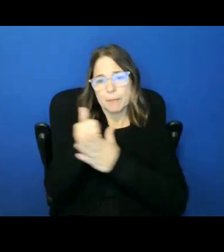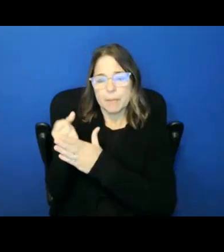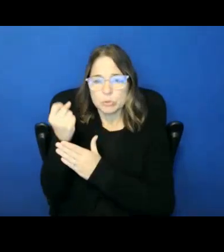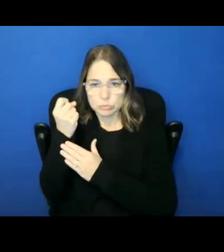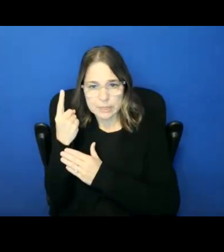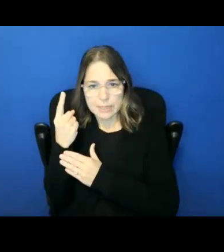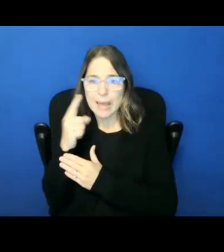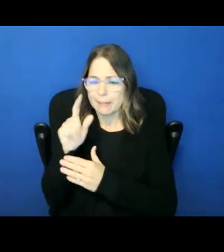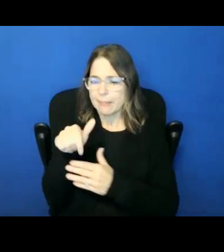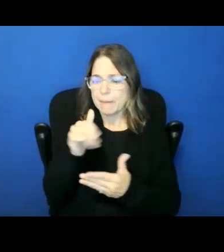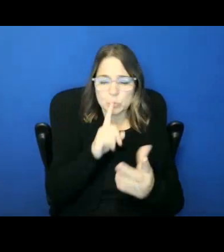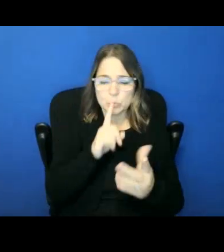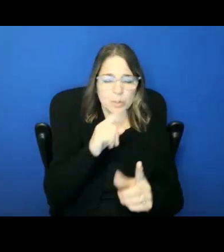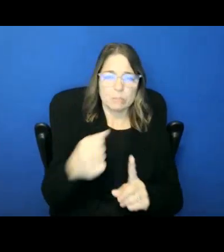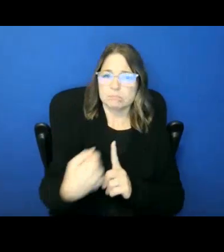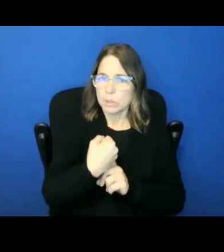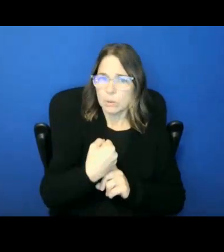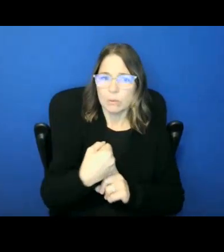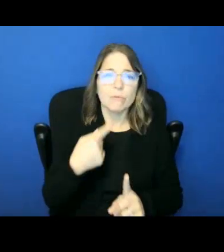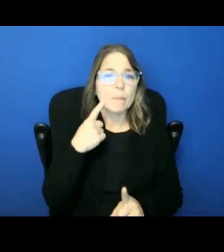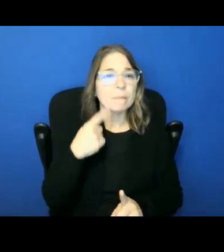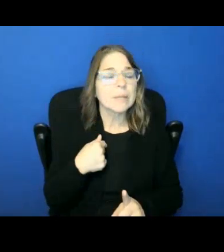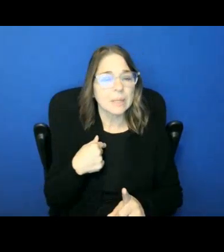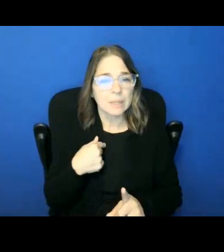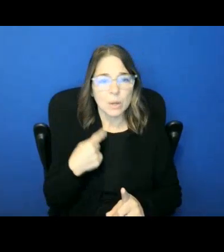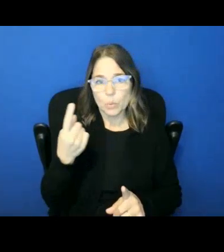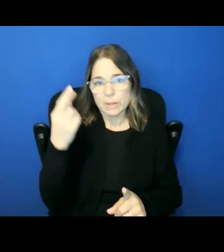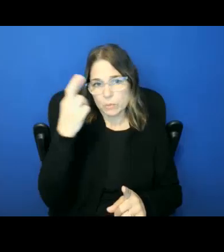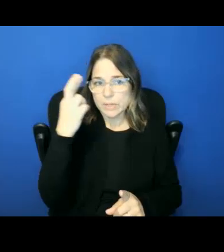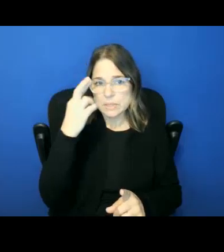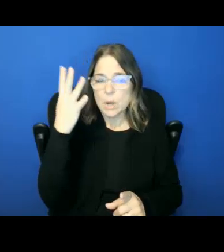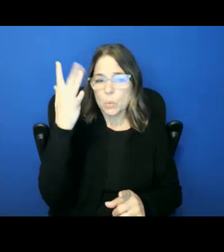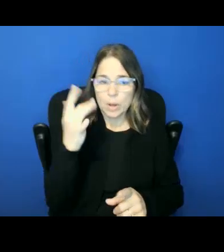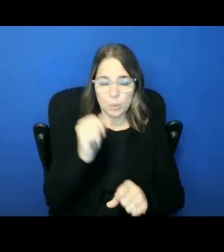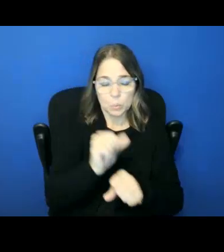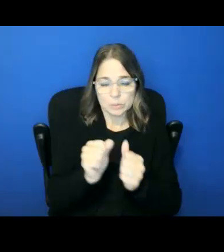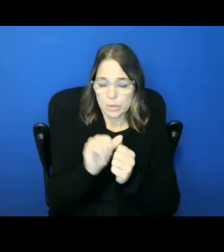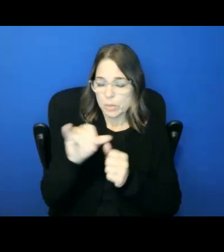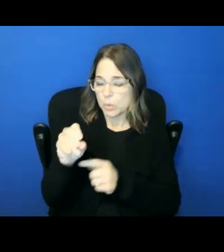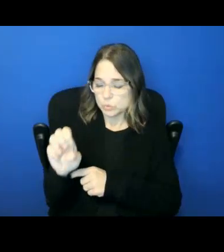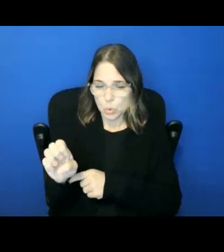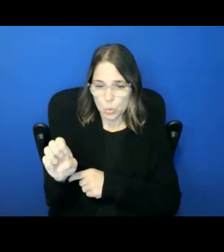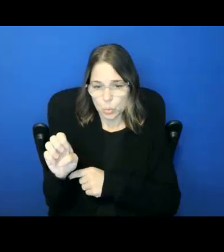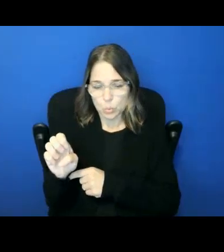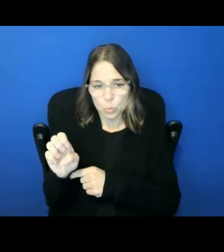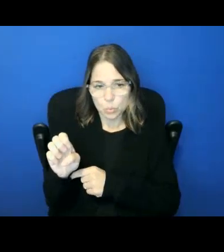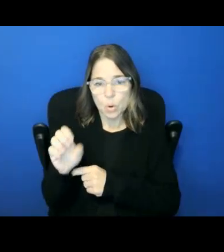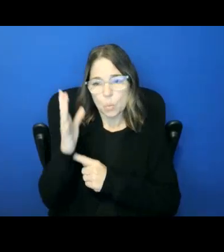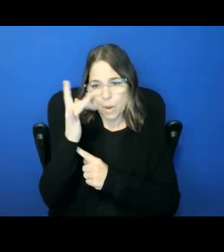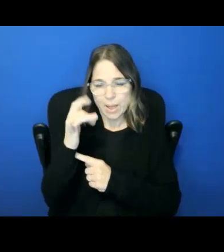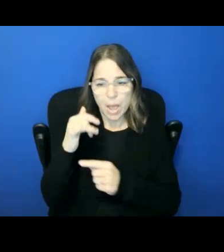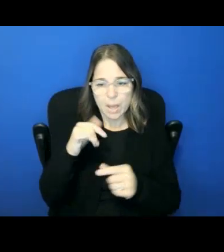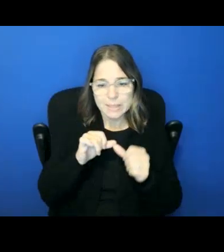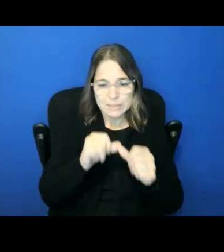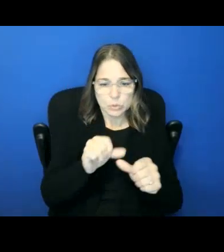was really impactful for me, and one of the reasons why, working with Joe, why I stepped into this